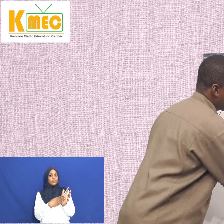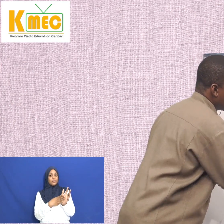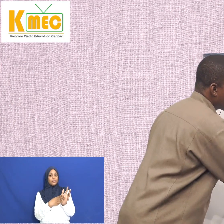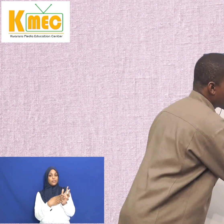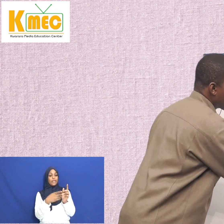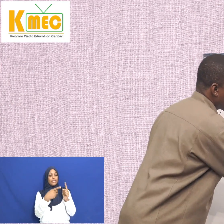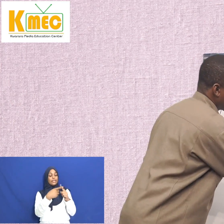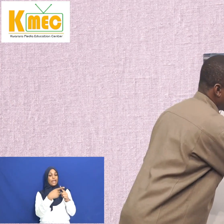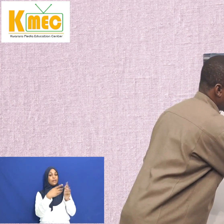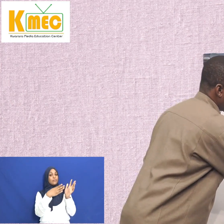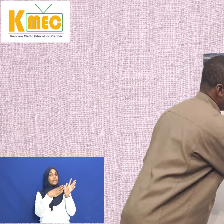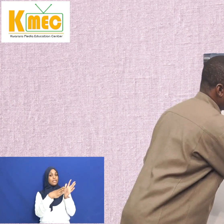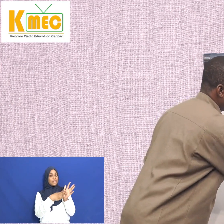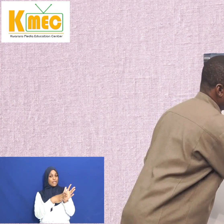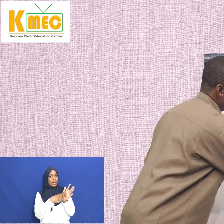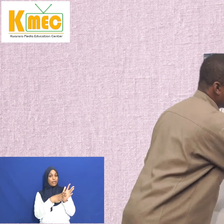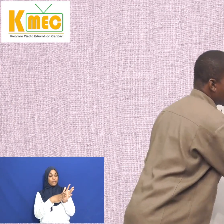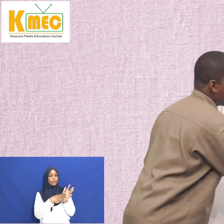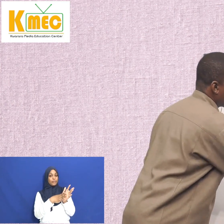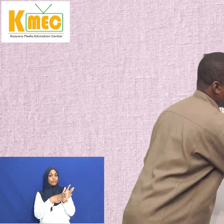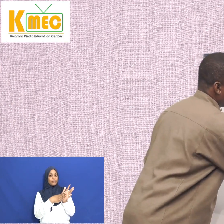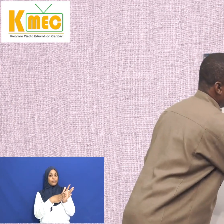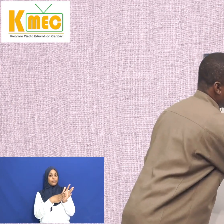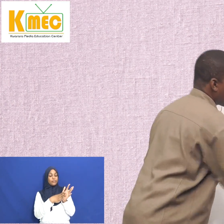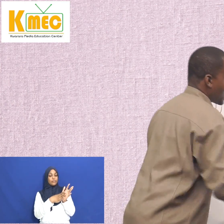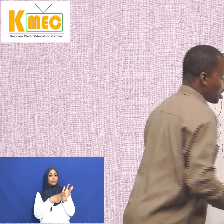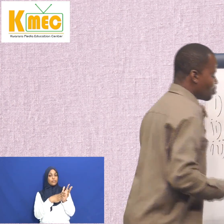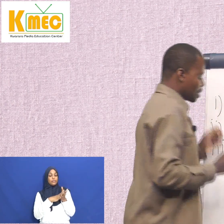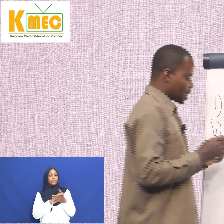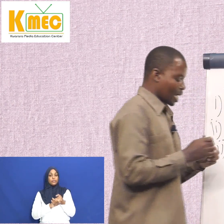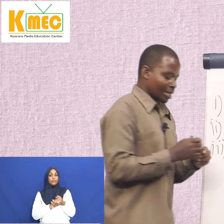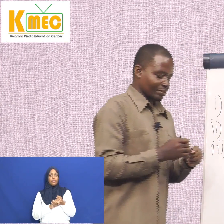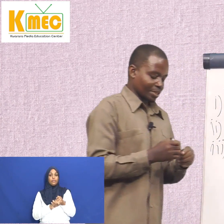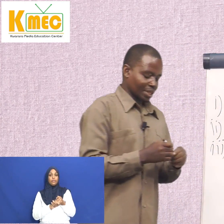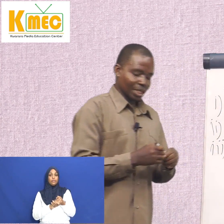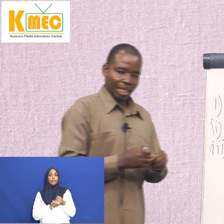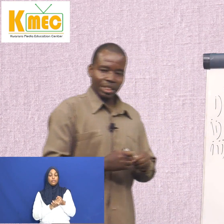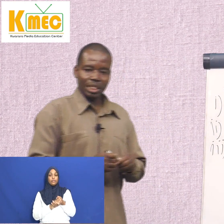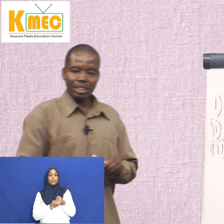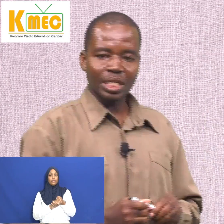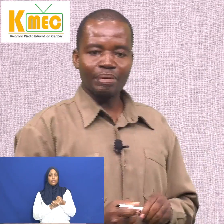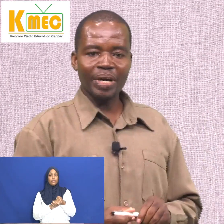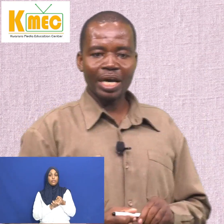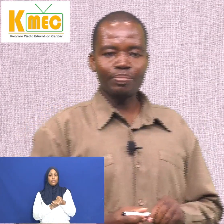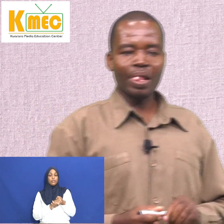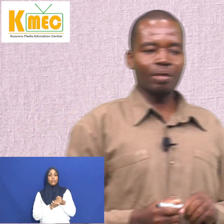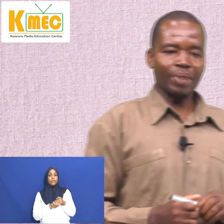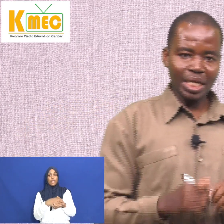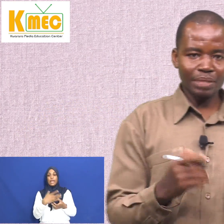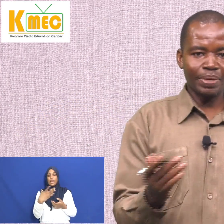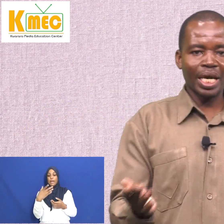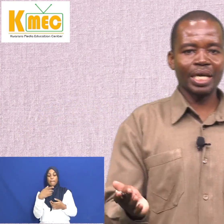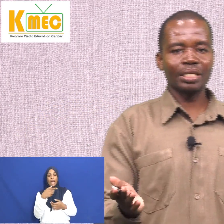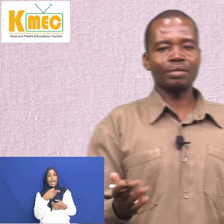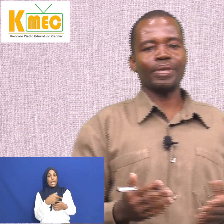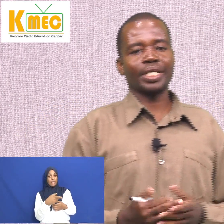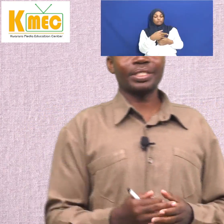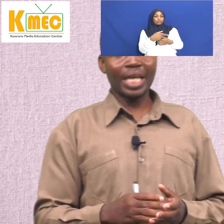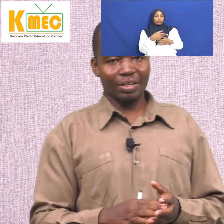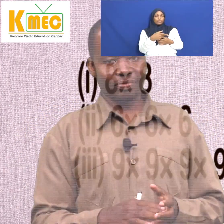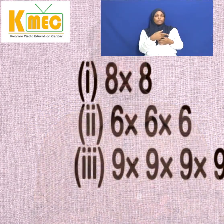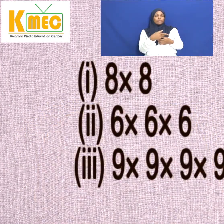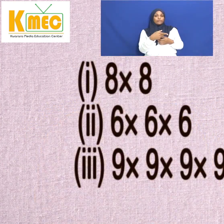Times 9 here, and here times 9. How many times does each number multiply